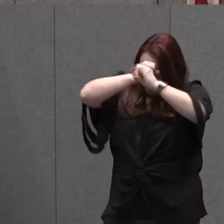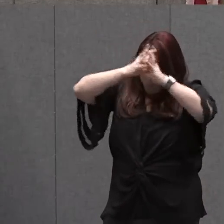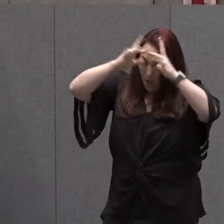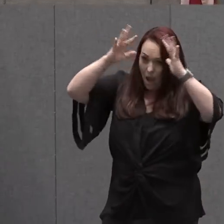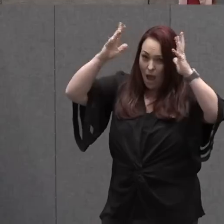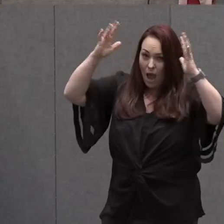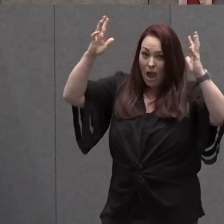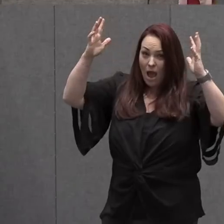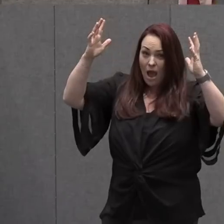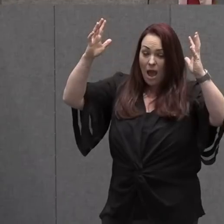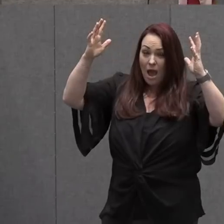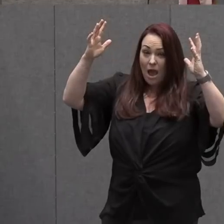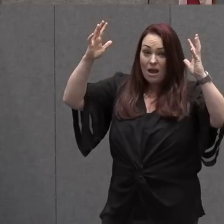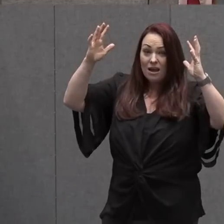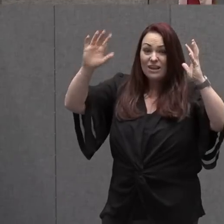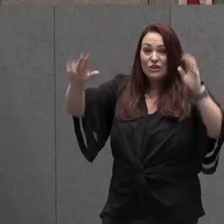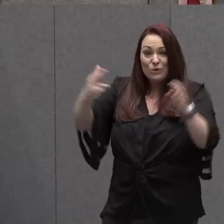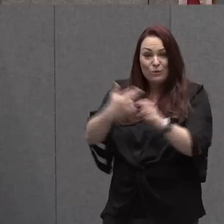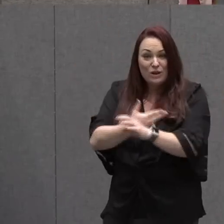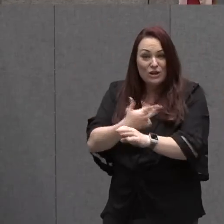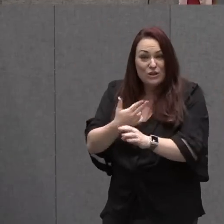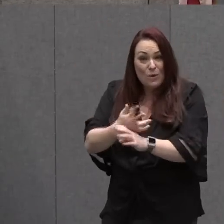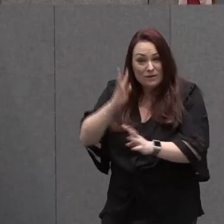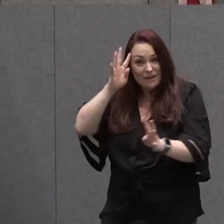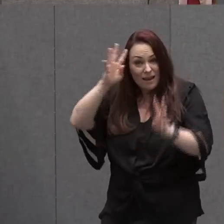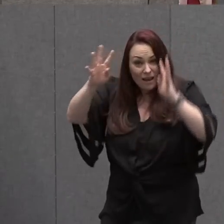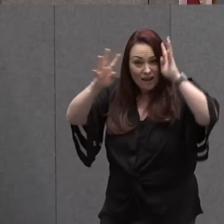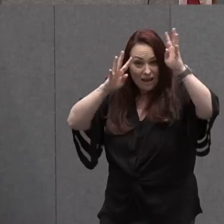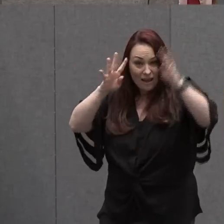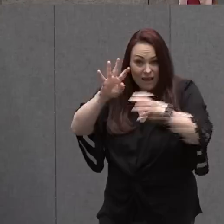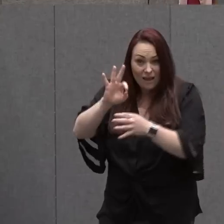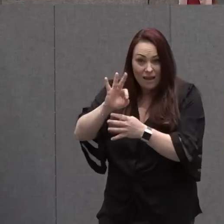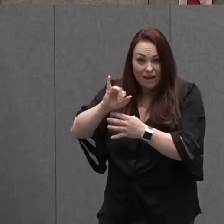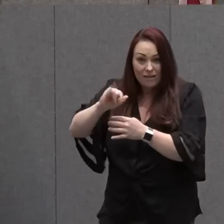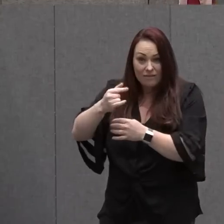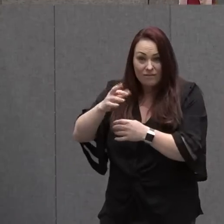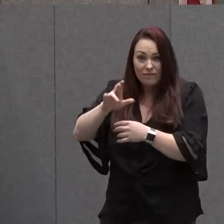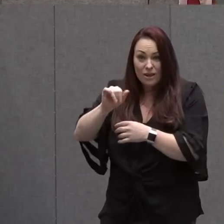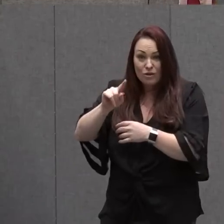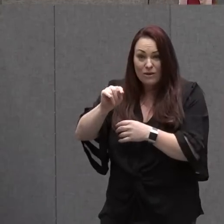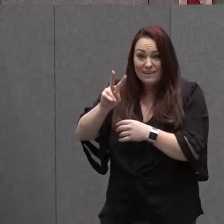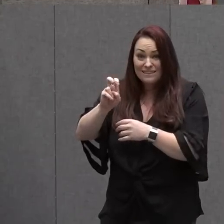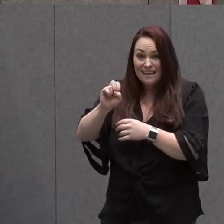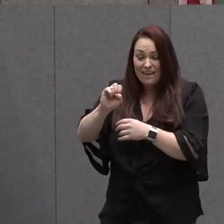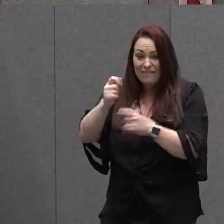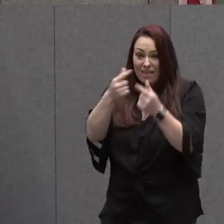because you just use figurative language in a house of words.